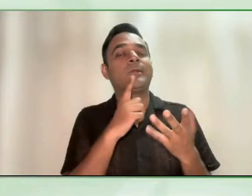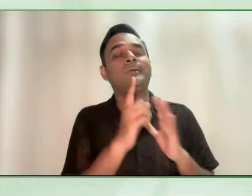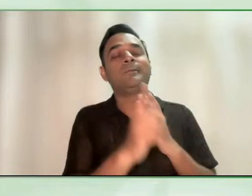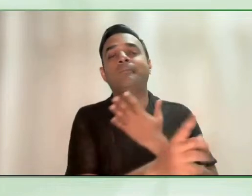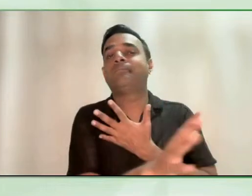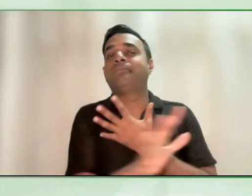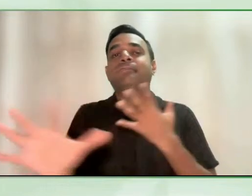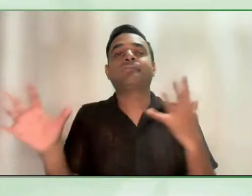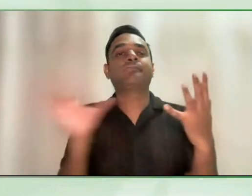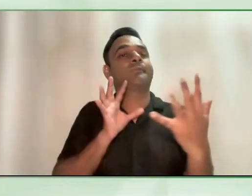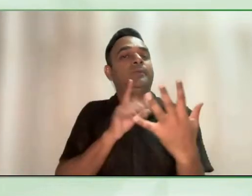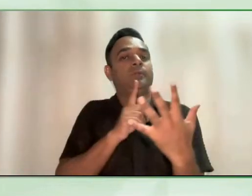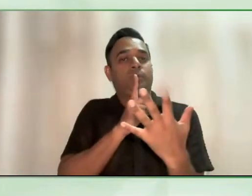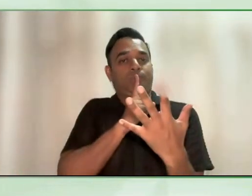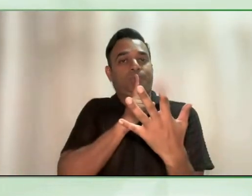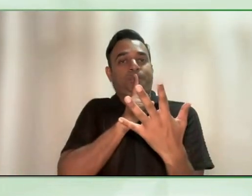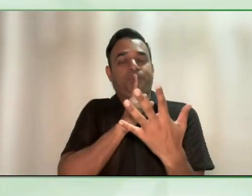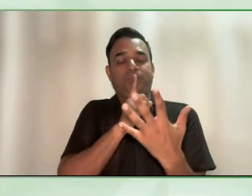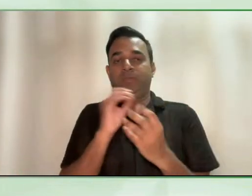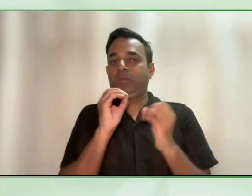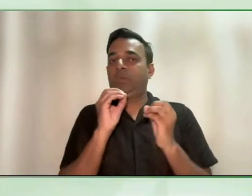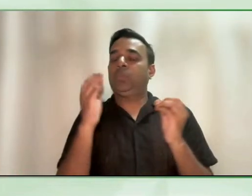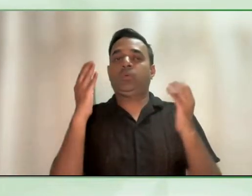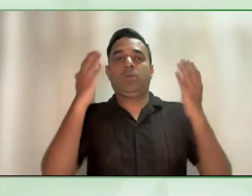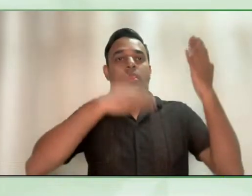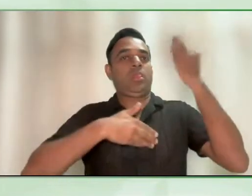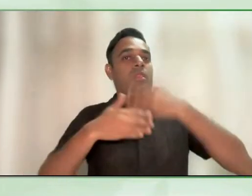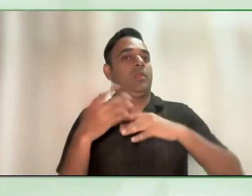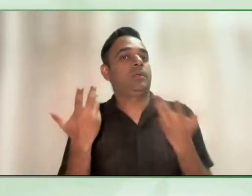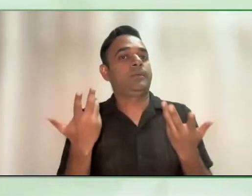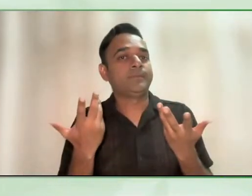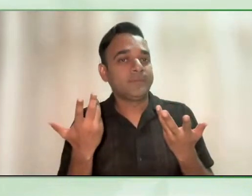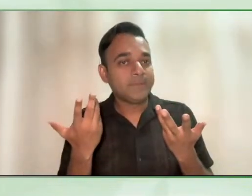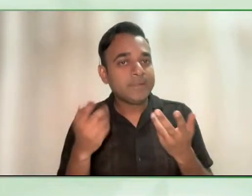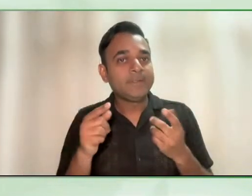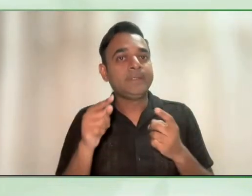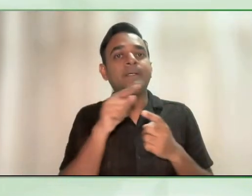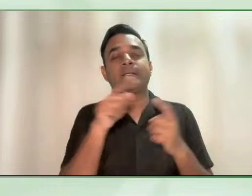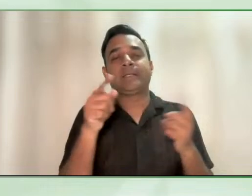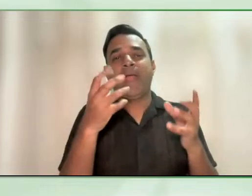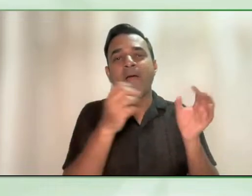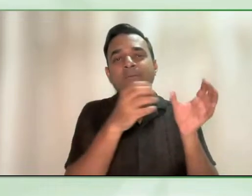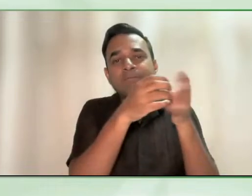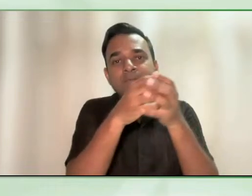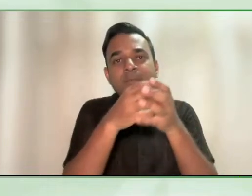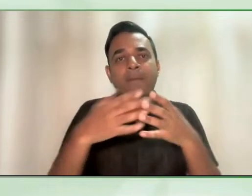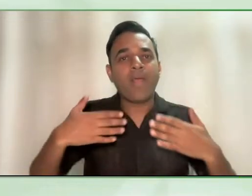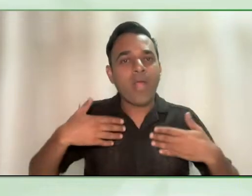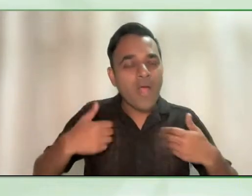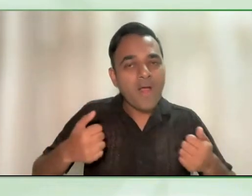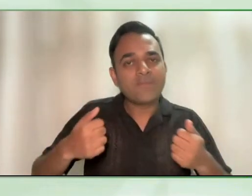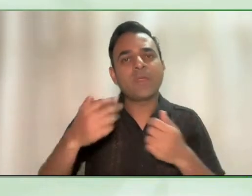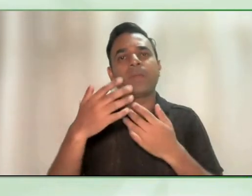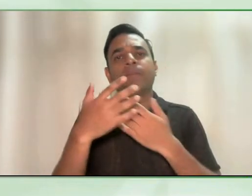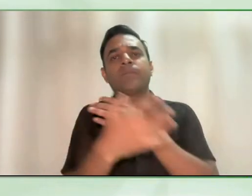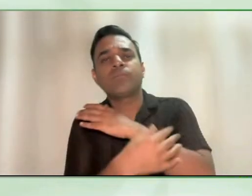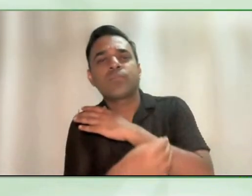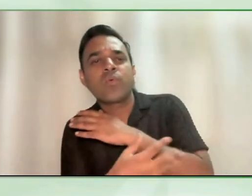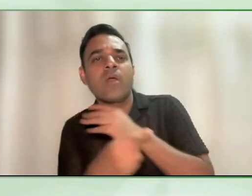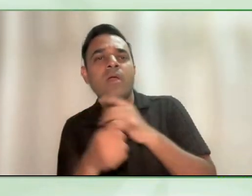United States, don't finance it at an adequate level. And we see that something like 80% of the nationally